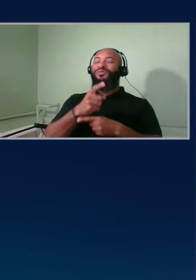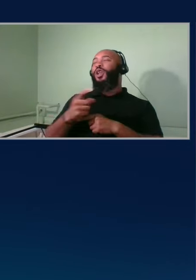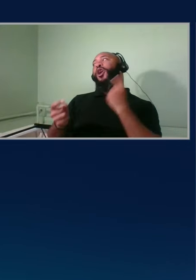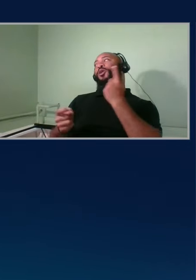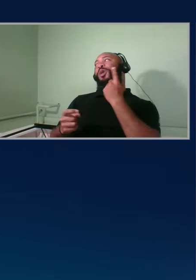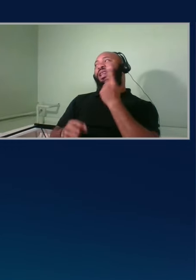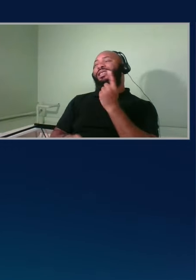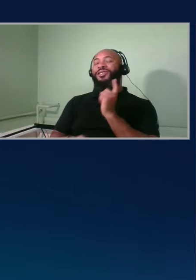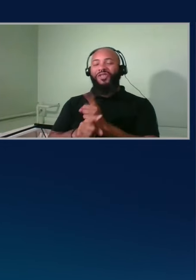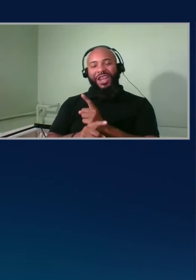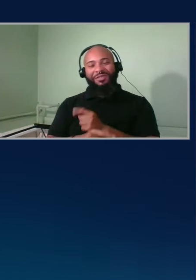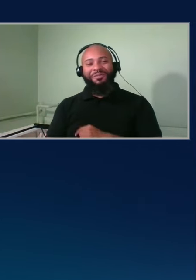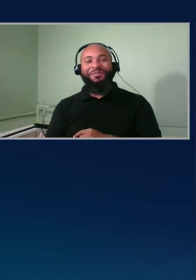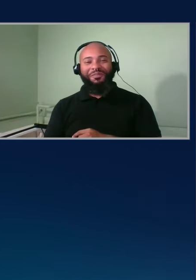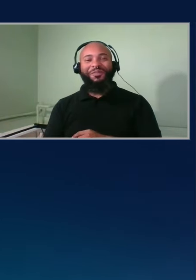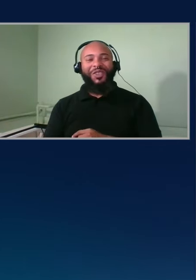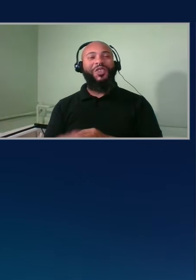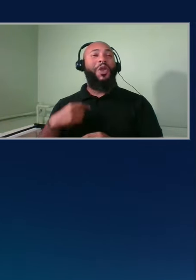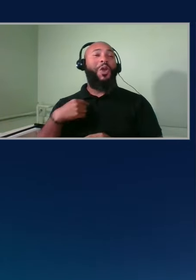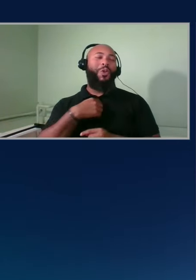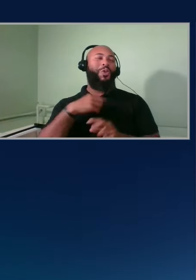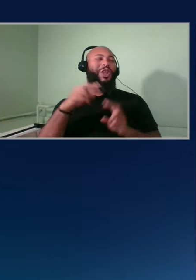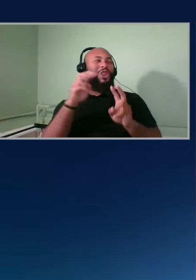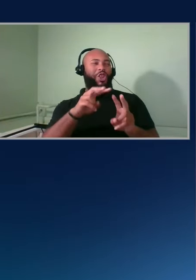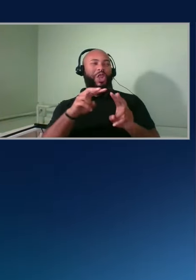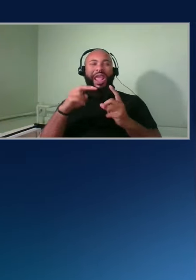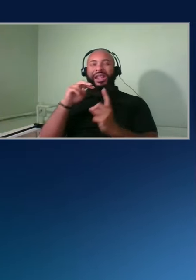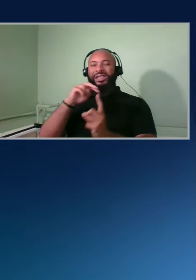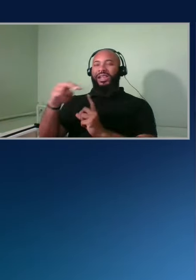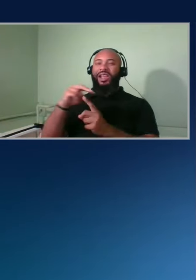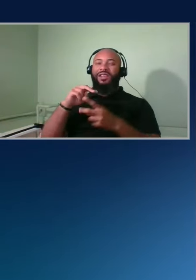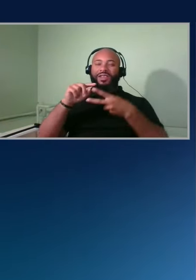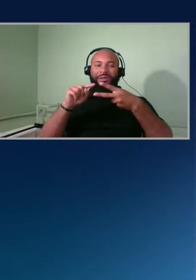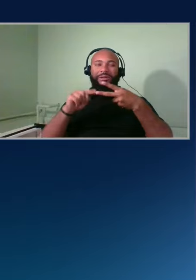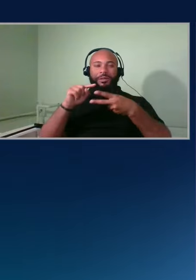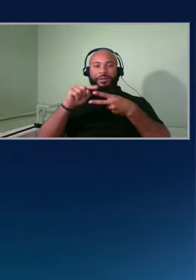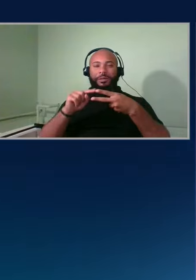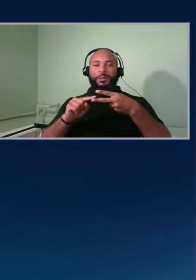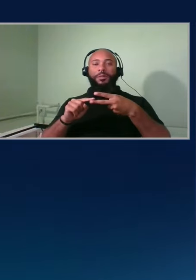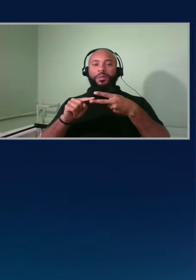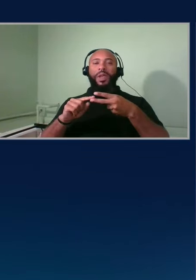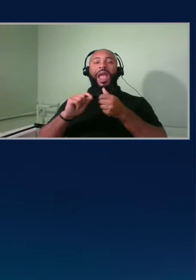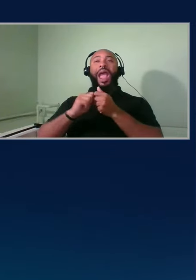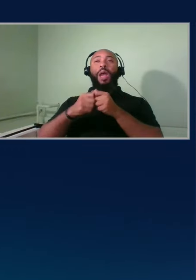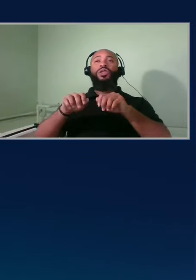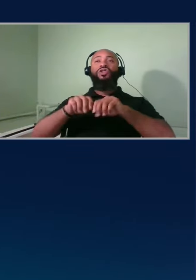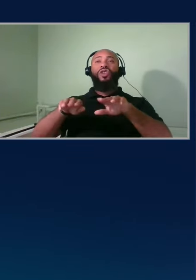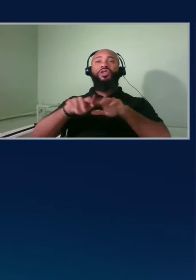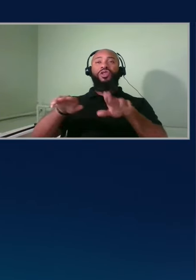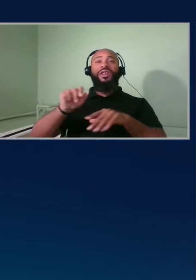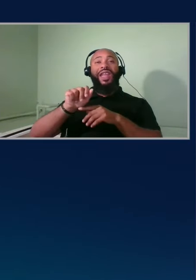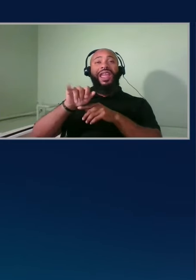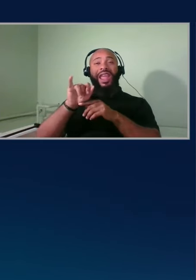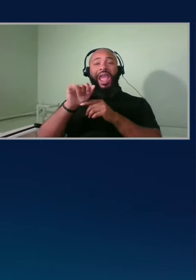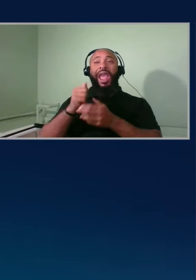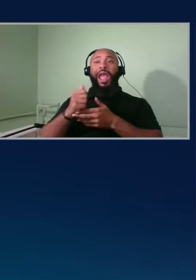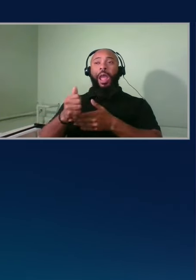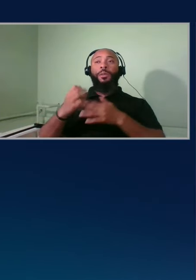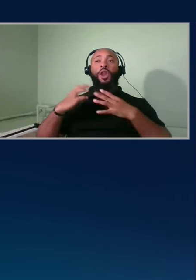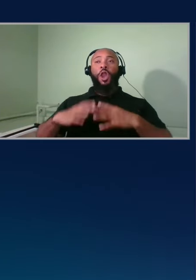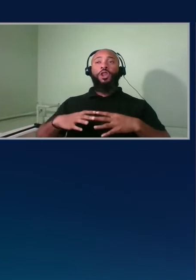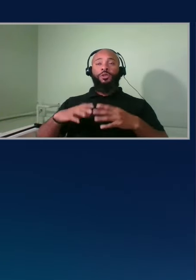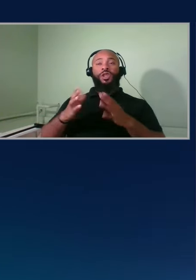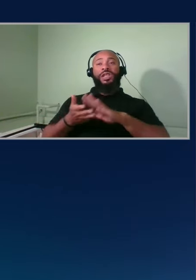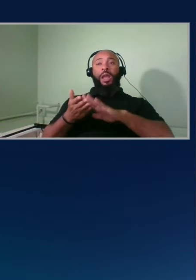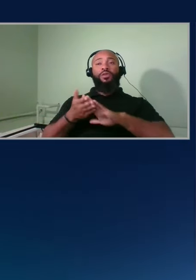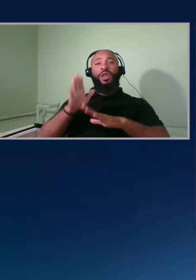So we look at it from two different aspects. How does generative AI help our customers operate their business? So